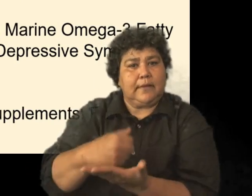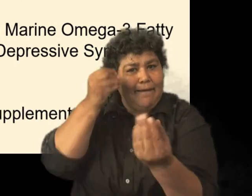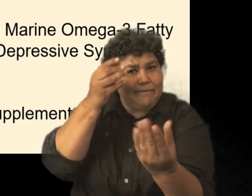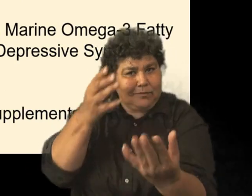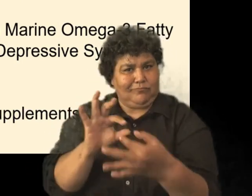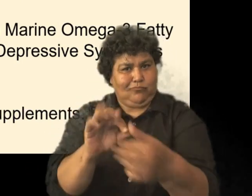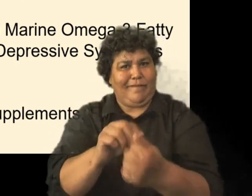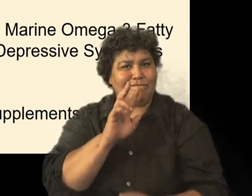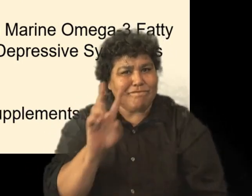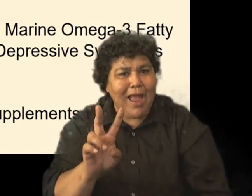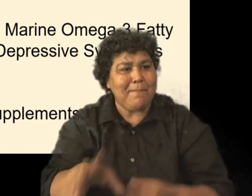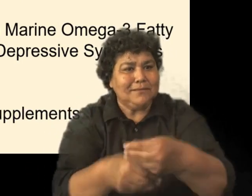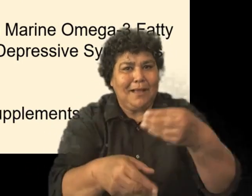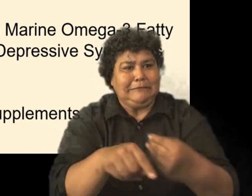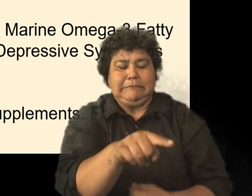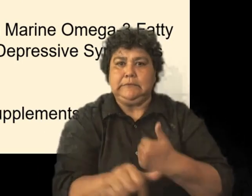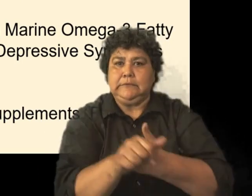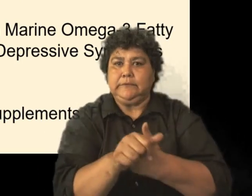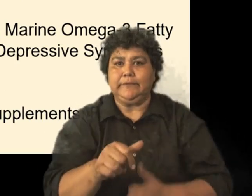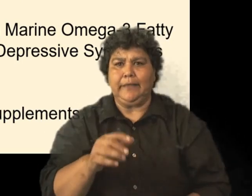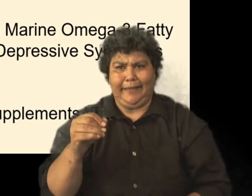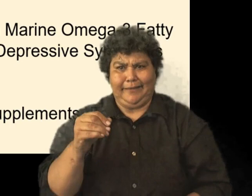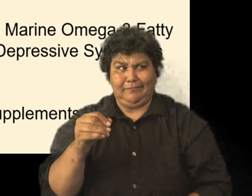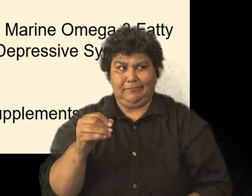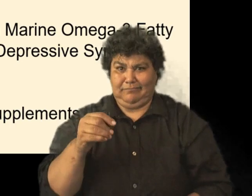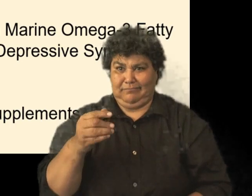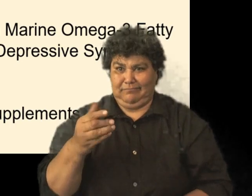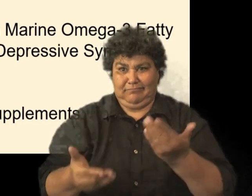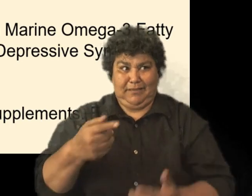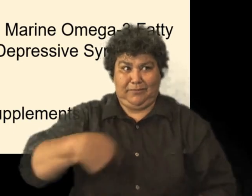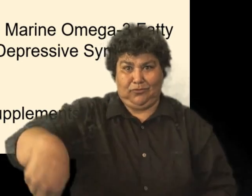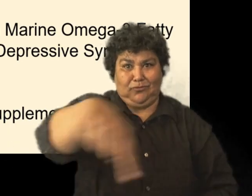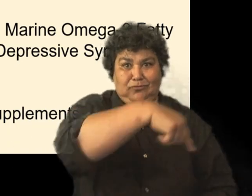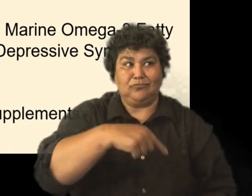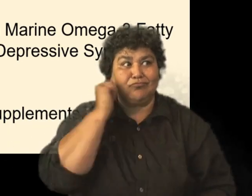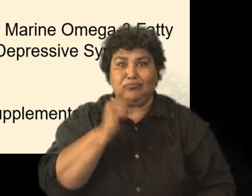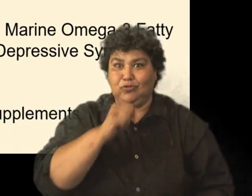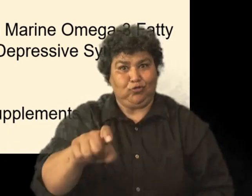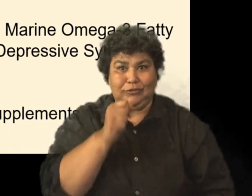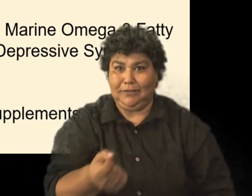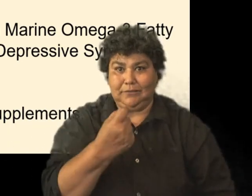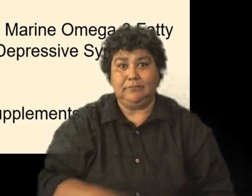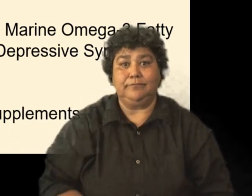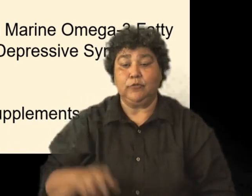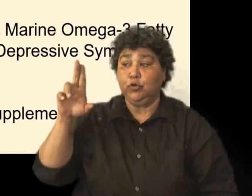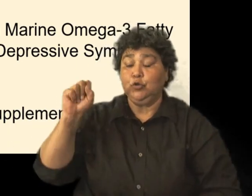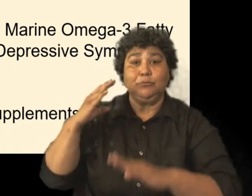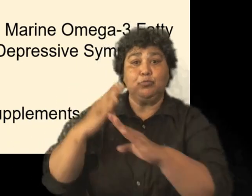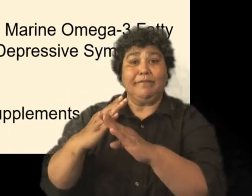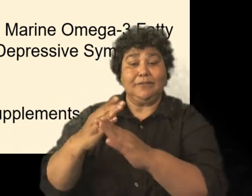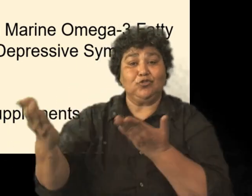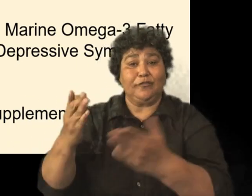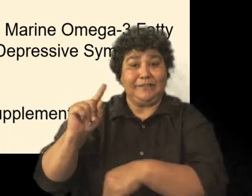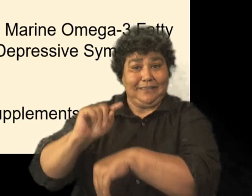us should be taking them. The U.S. Preventive Services Task Force analyzed 84 studies and found little evidence